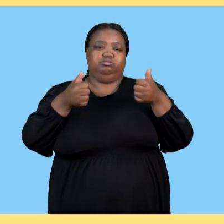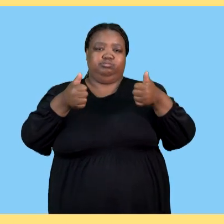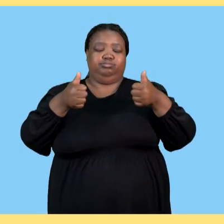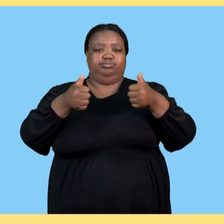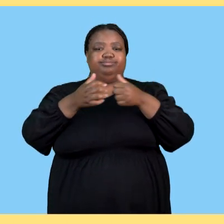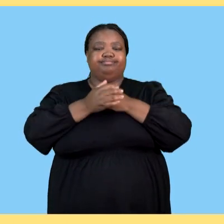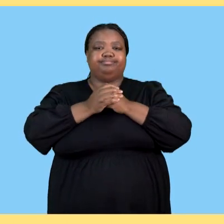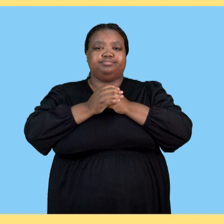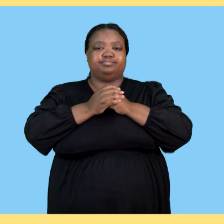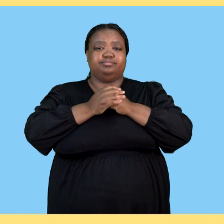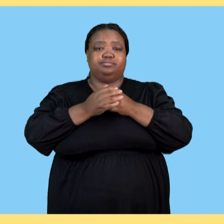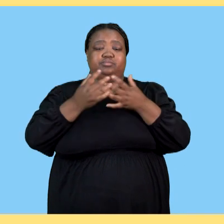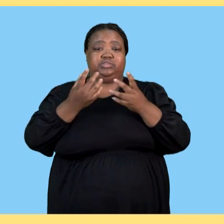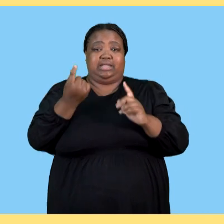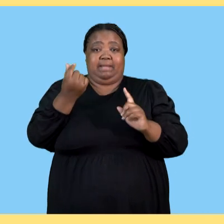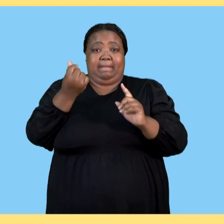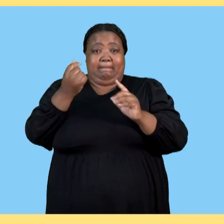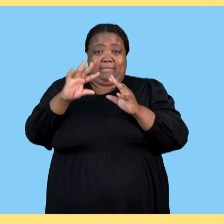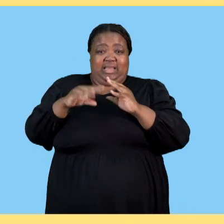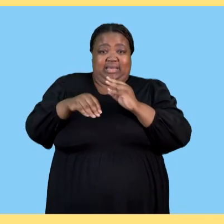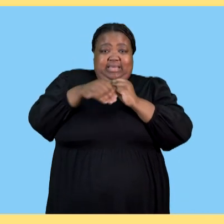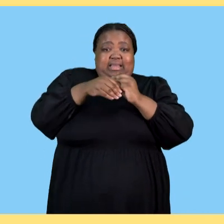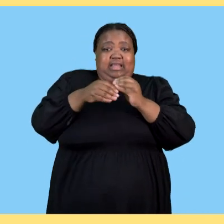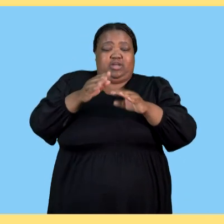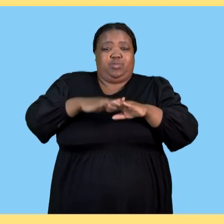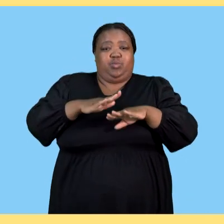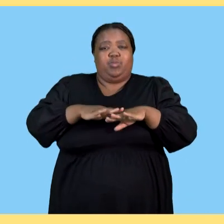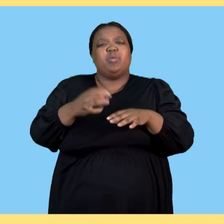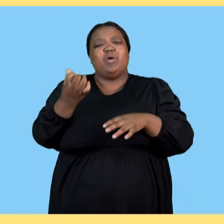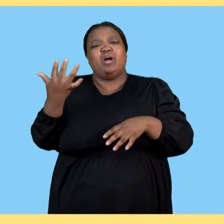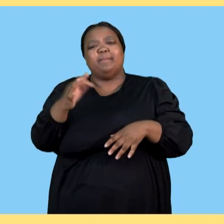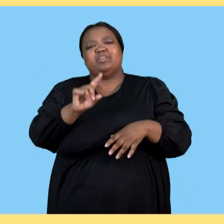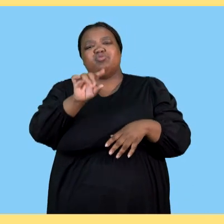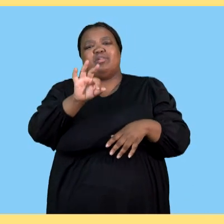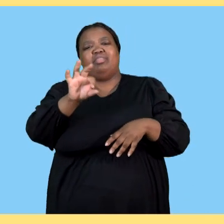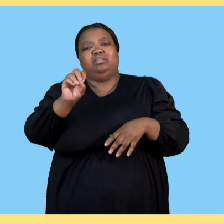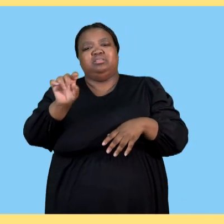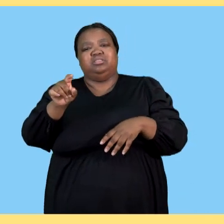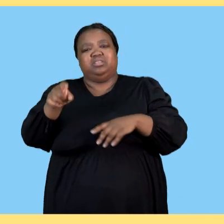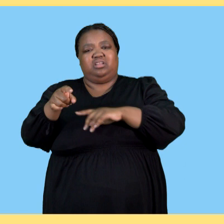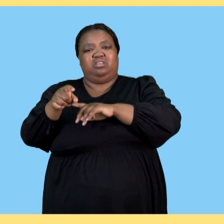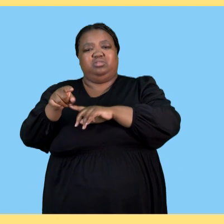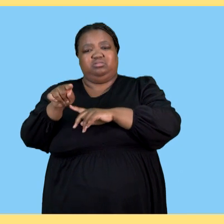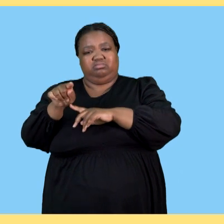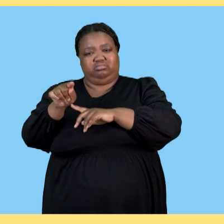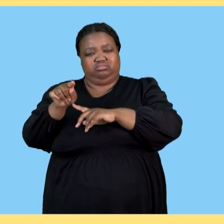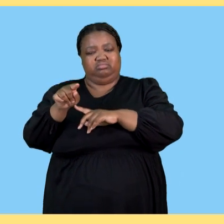Okay. And my additional capital contributed is 130,000. There it